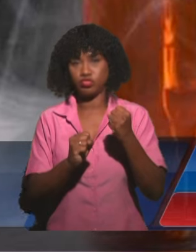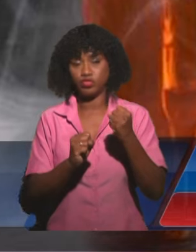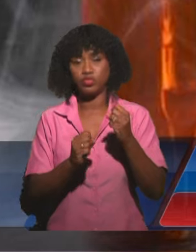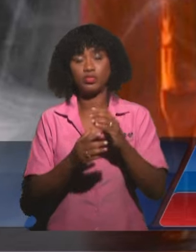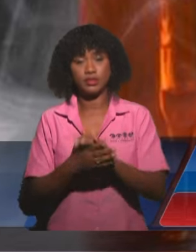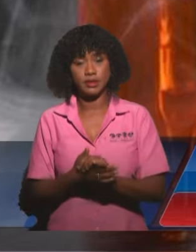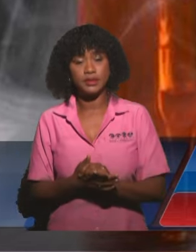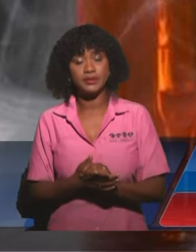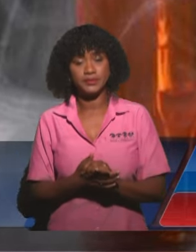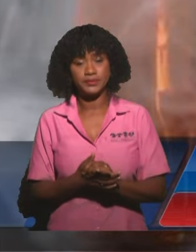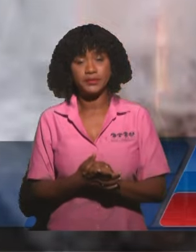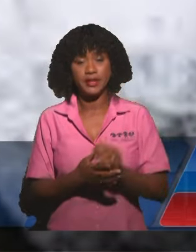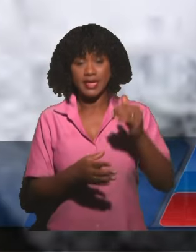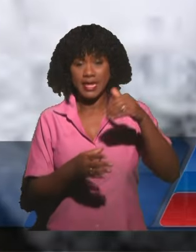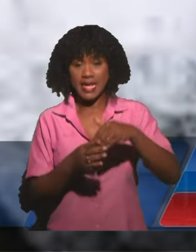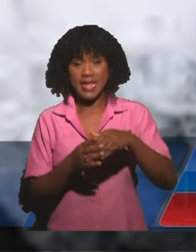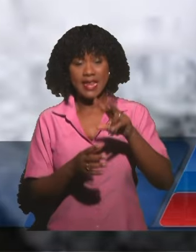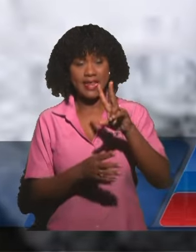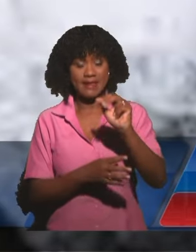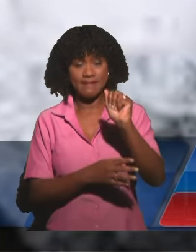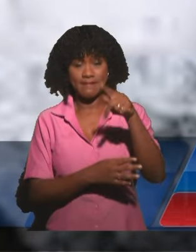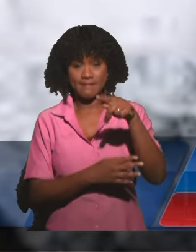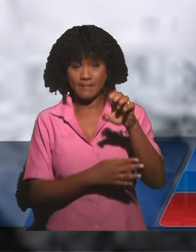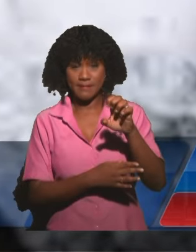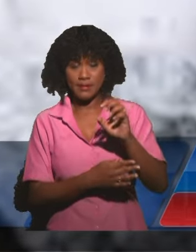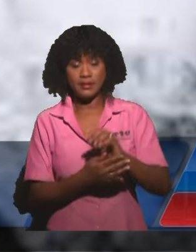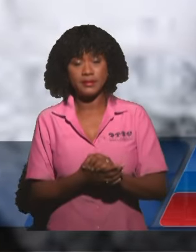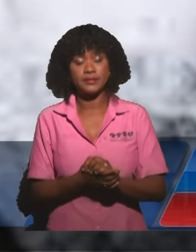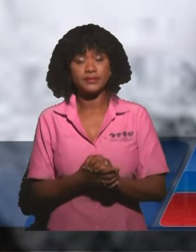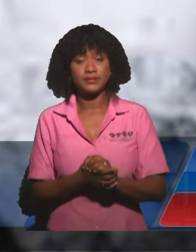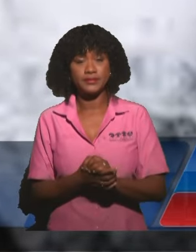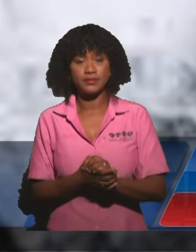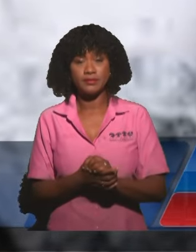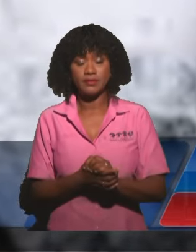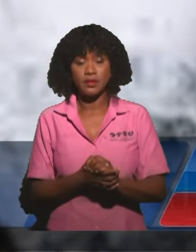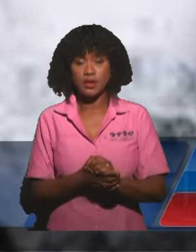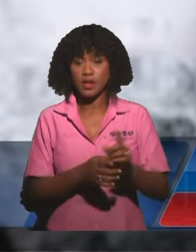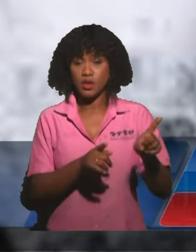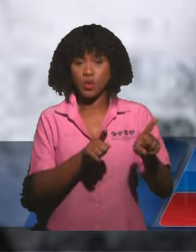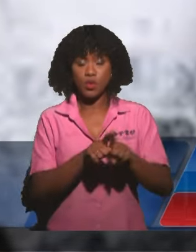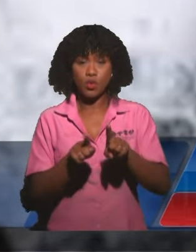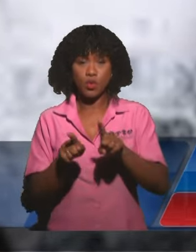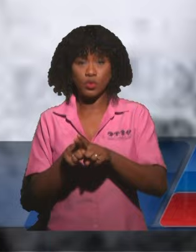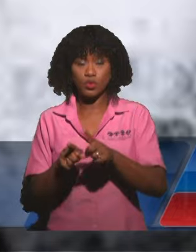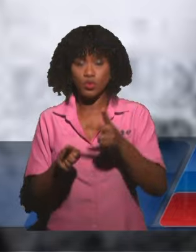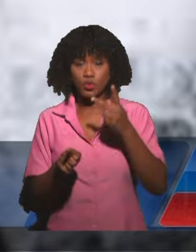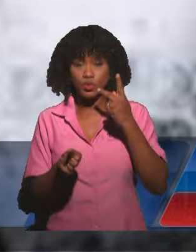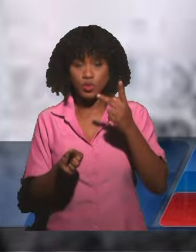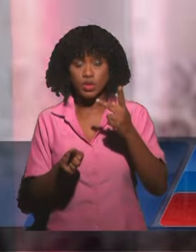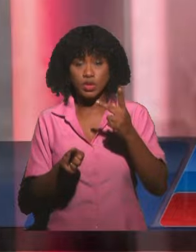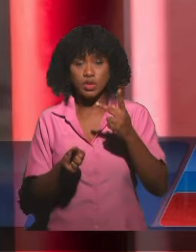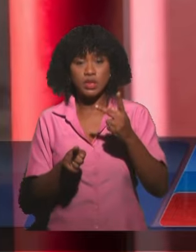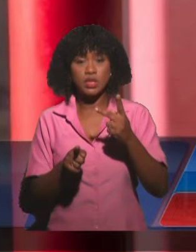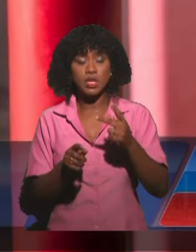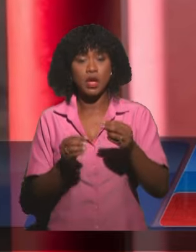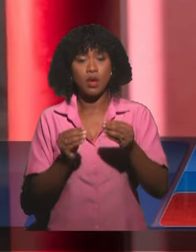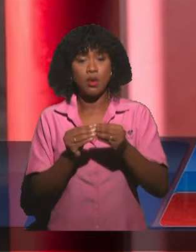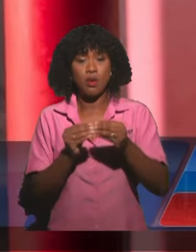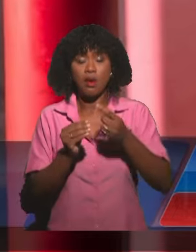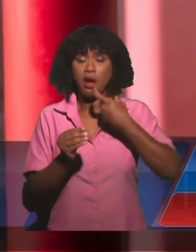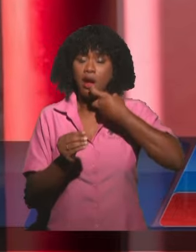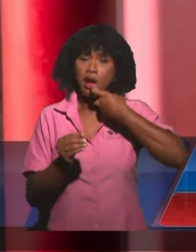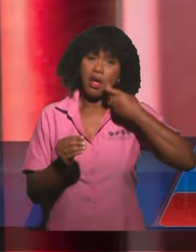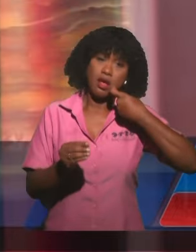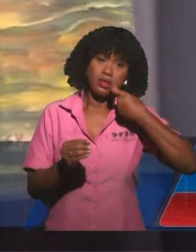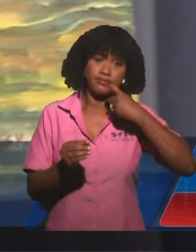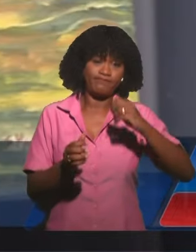nicotine concentrations in these vaping devices. Dr. Basdeo says they are also seeing stronger withdrawal and addiction habits